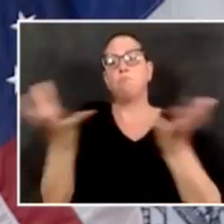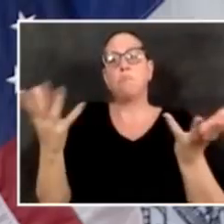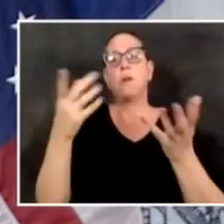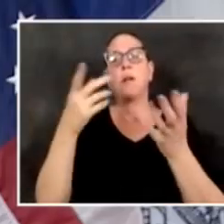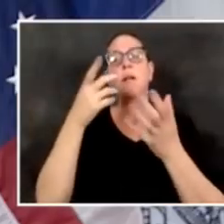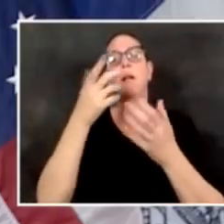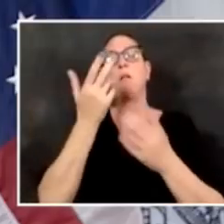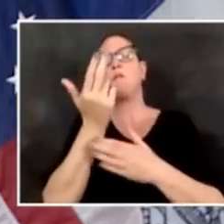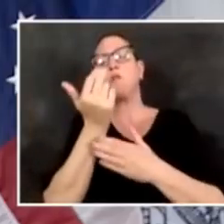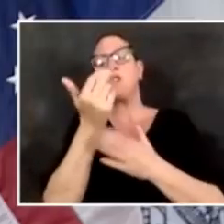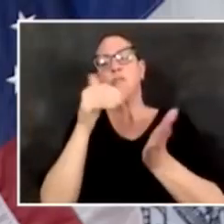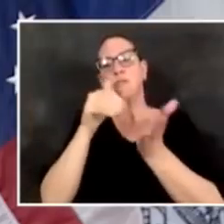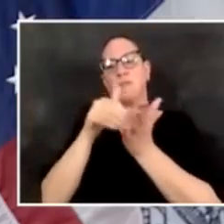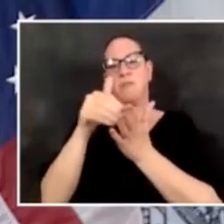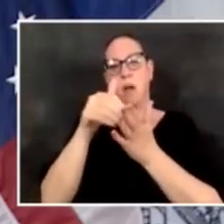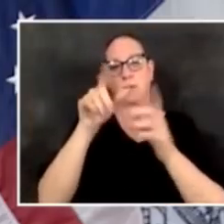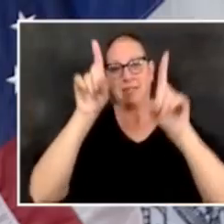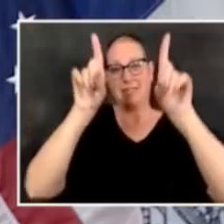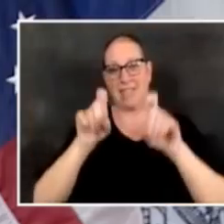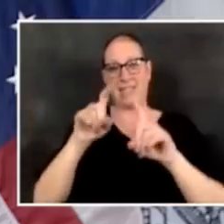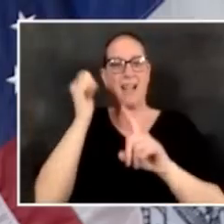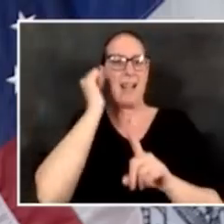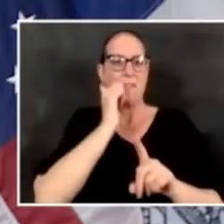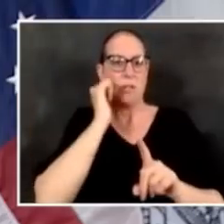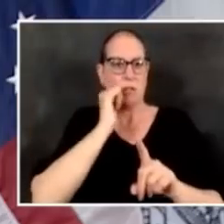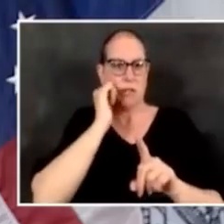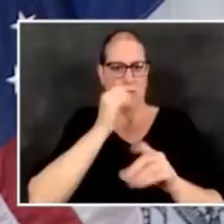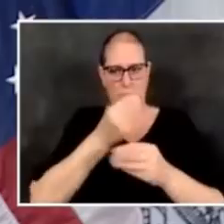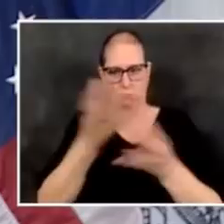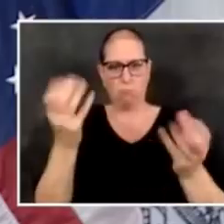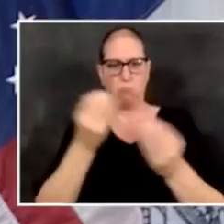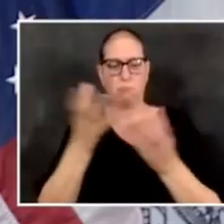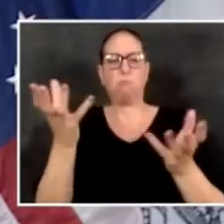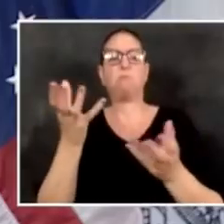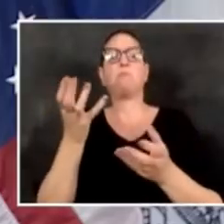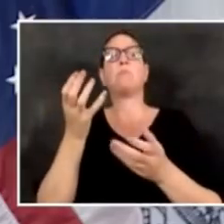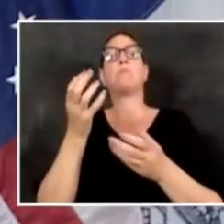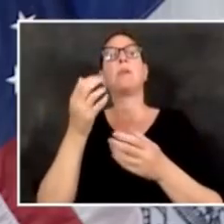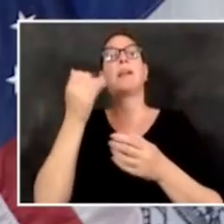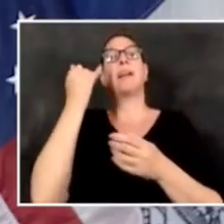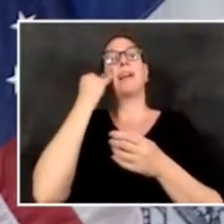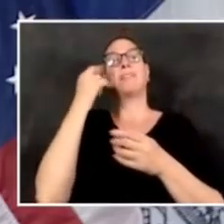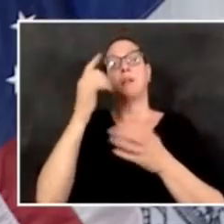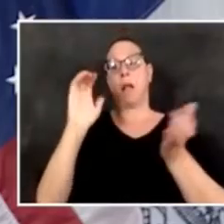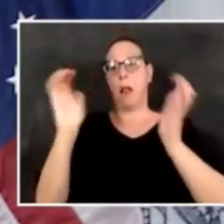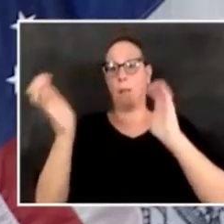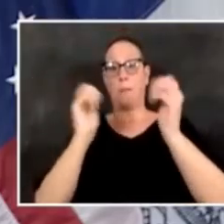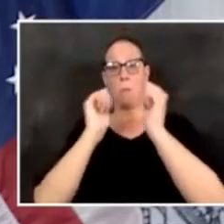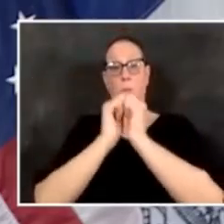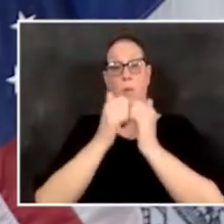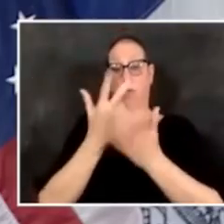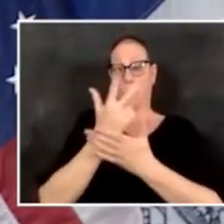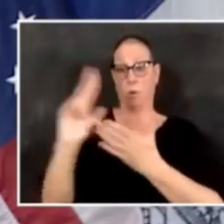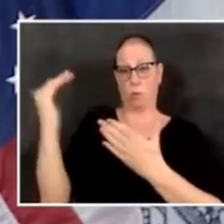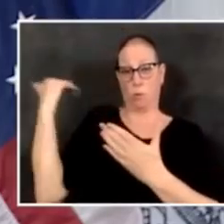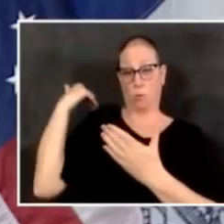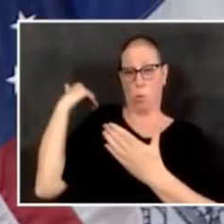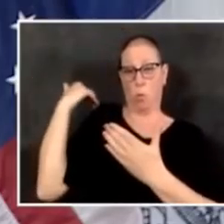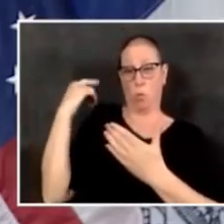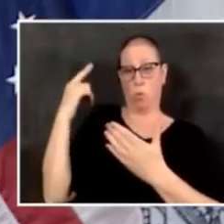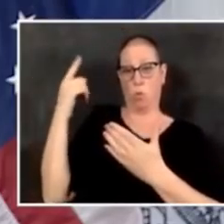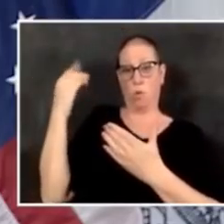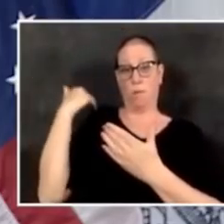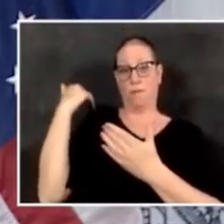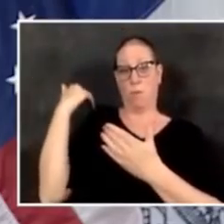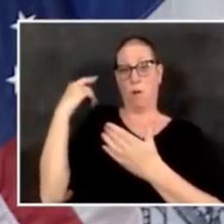is definitely progress. You go back 3 weeks ago, we were under 10,000 a day.